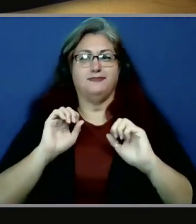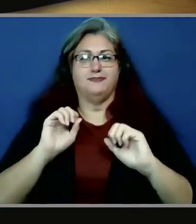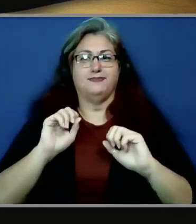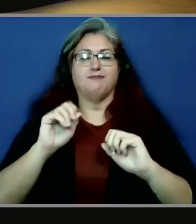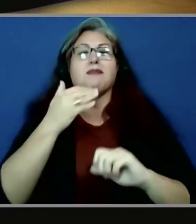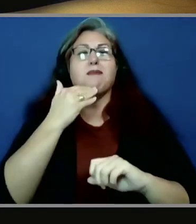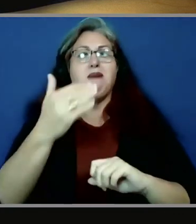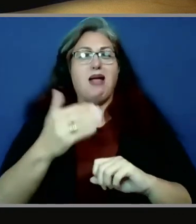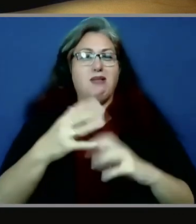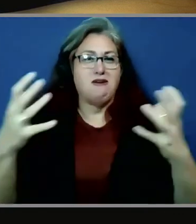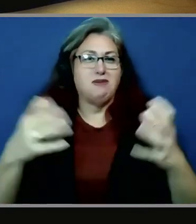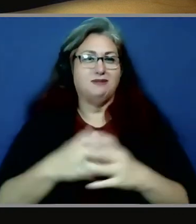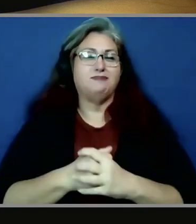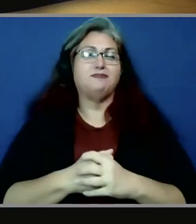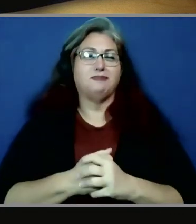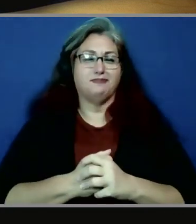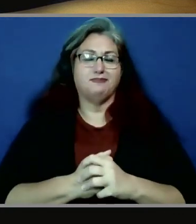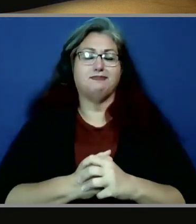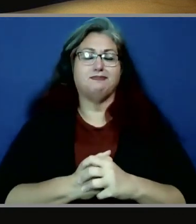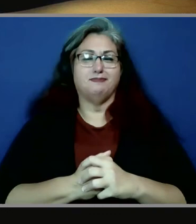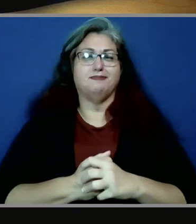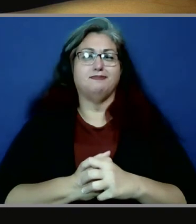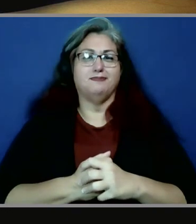Mahalo nui.